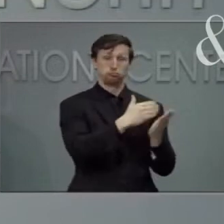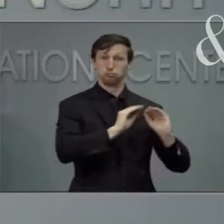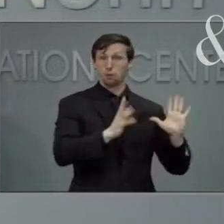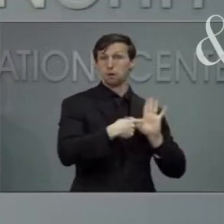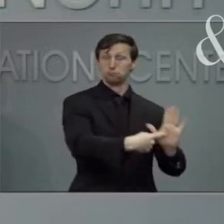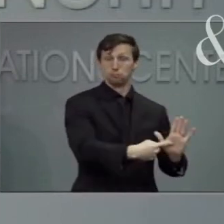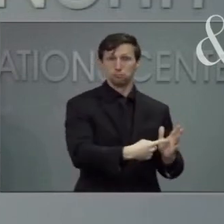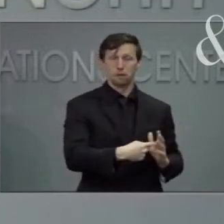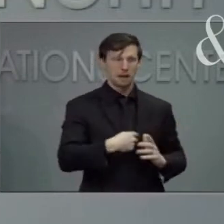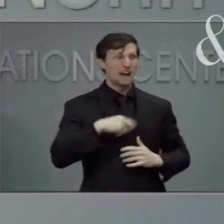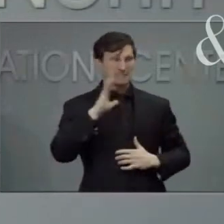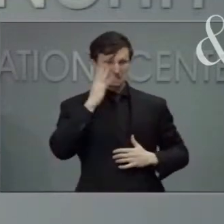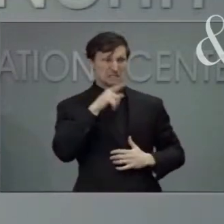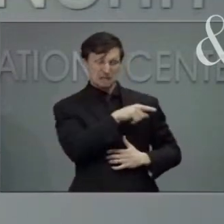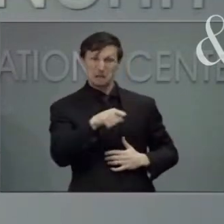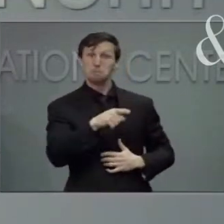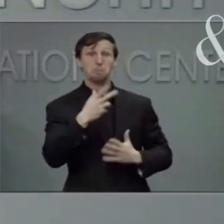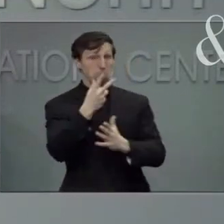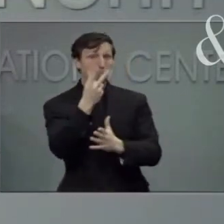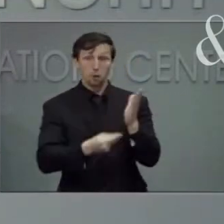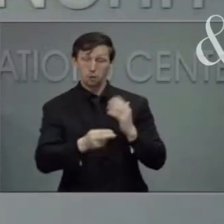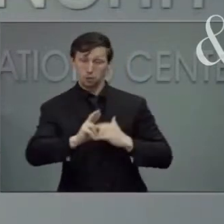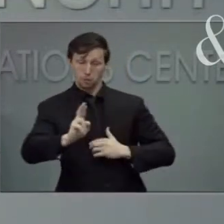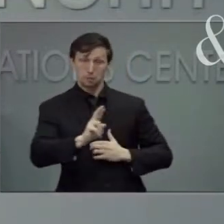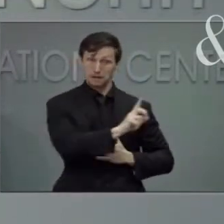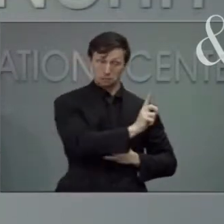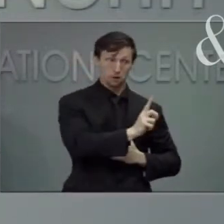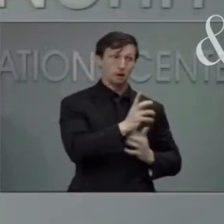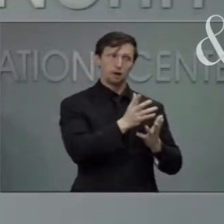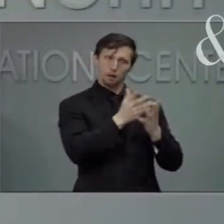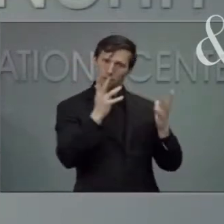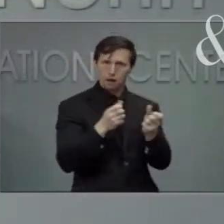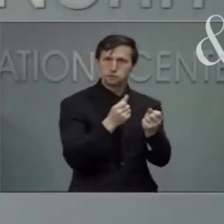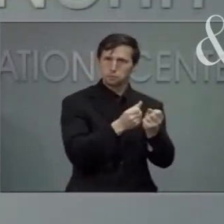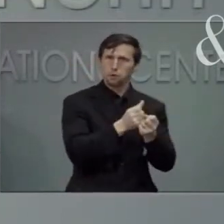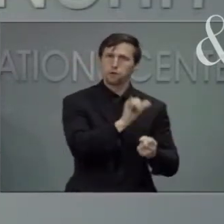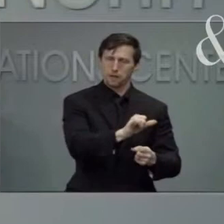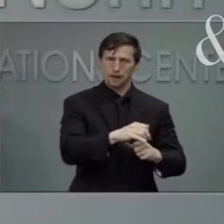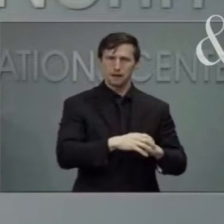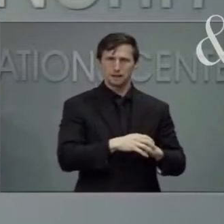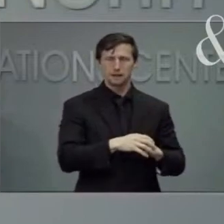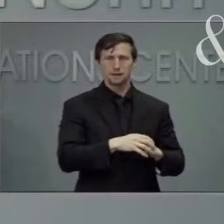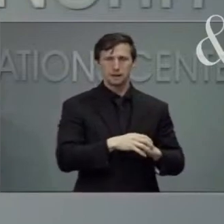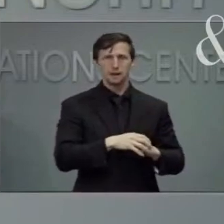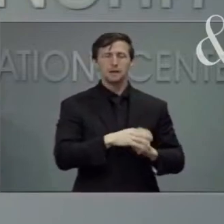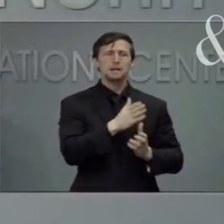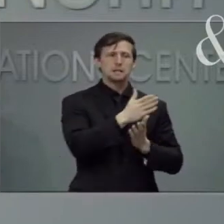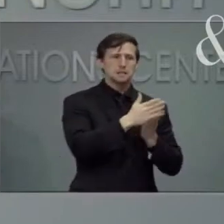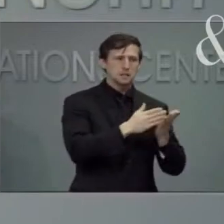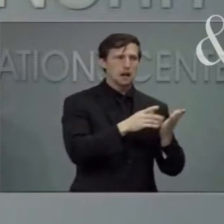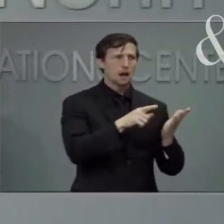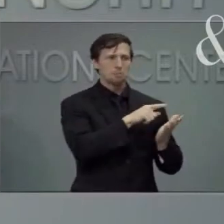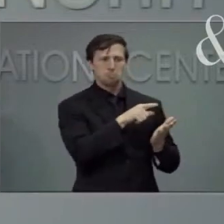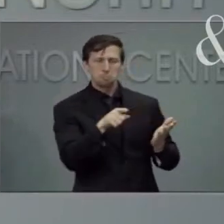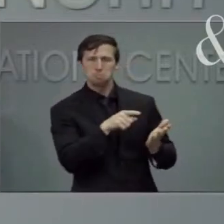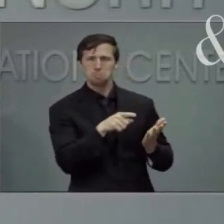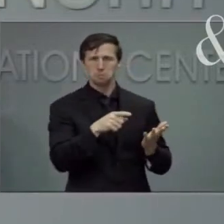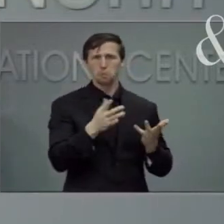of support for this on both sides of the aisle. I think some of them are wanting to see